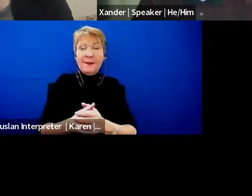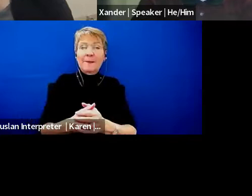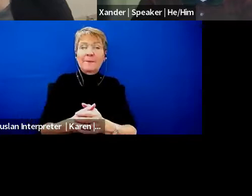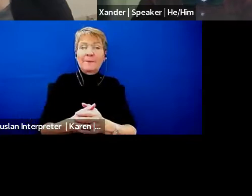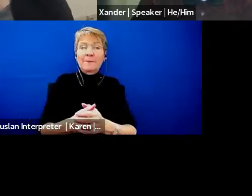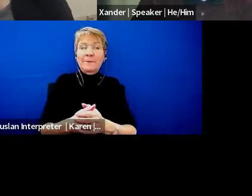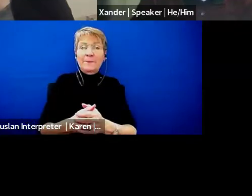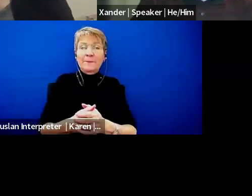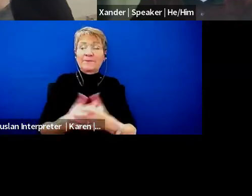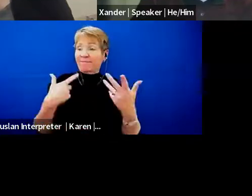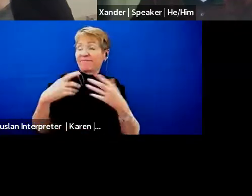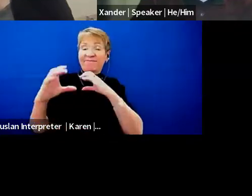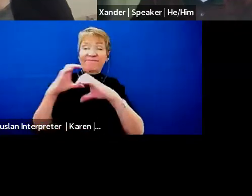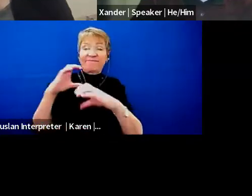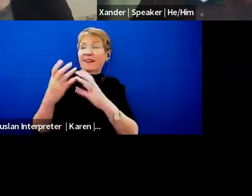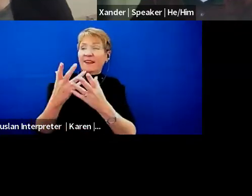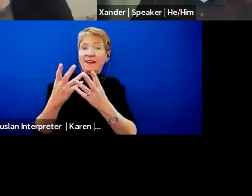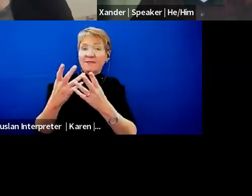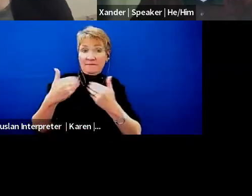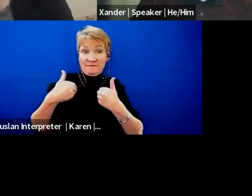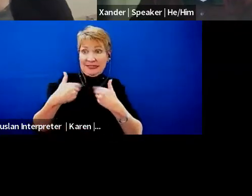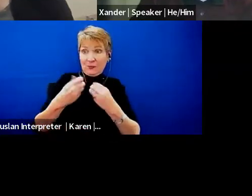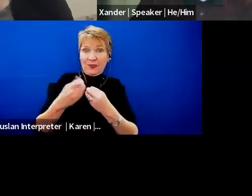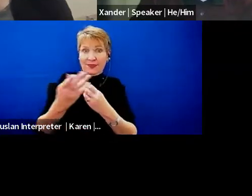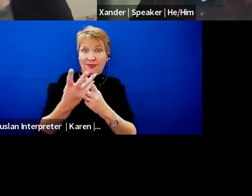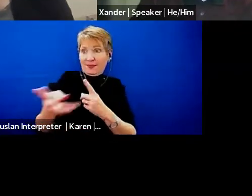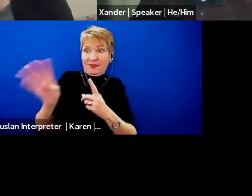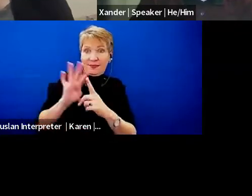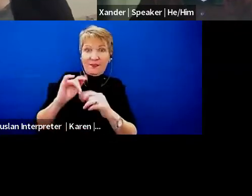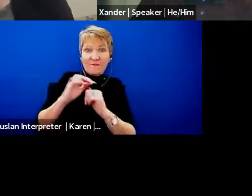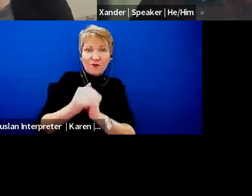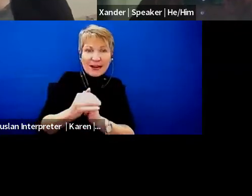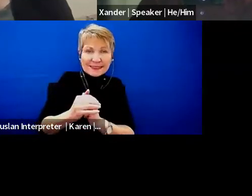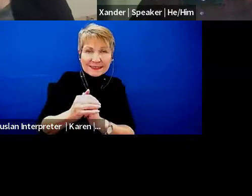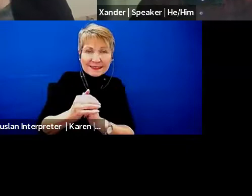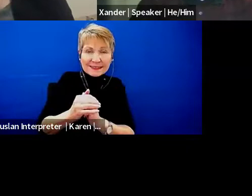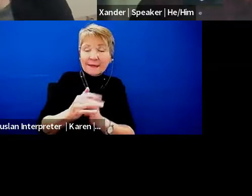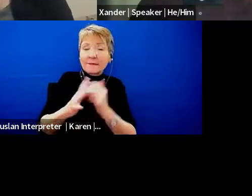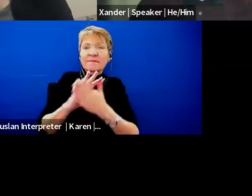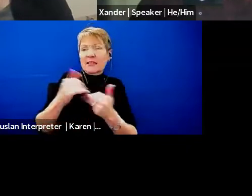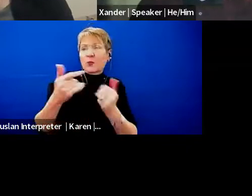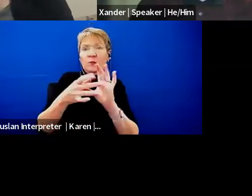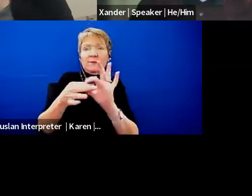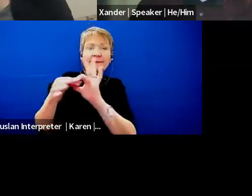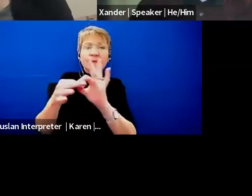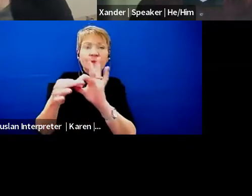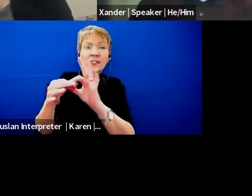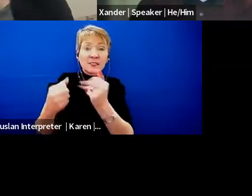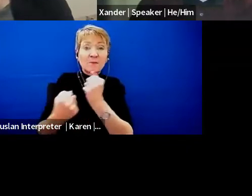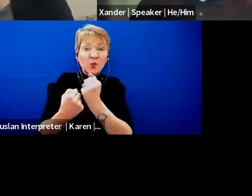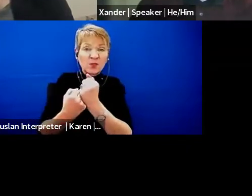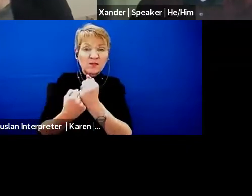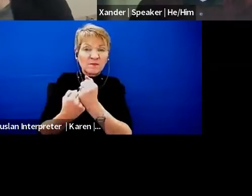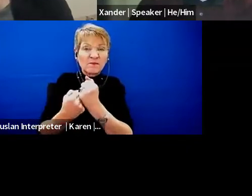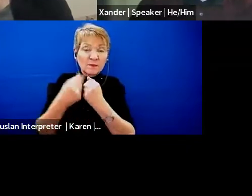type of communication between myself and those around me has built a good network of support people who have developed